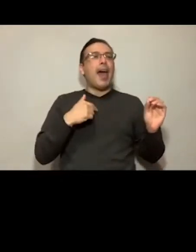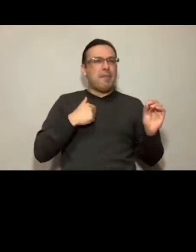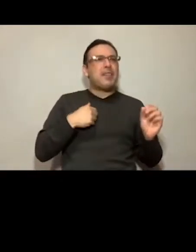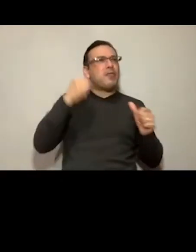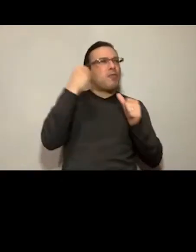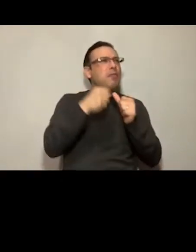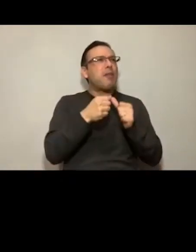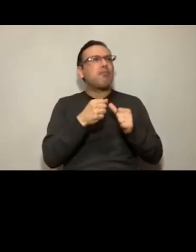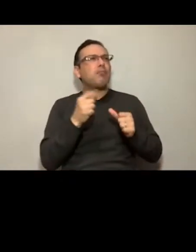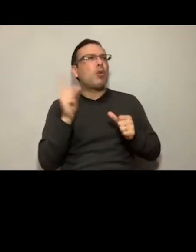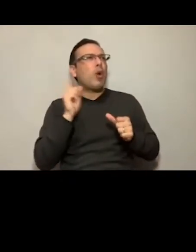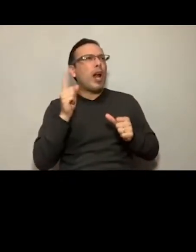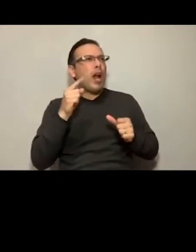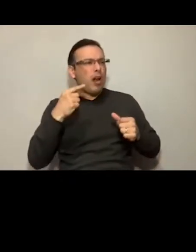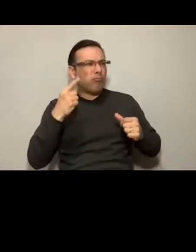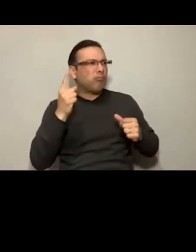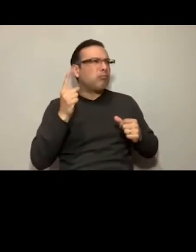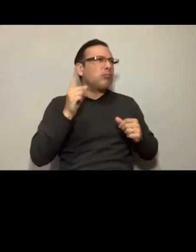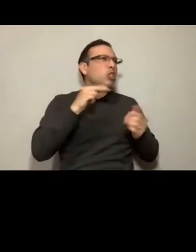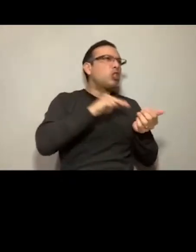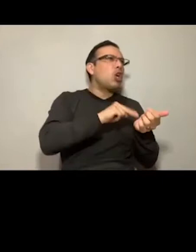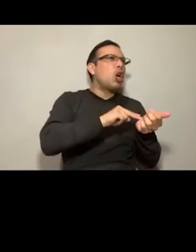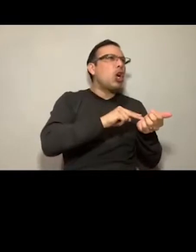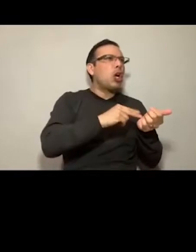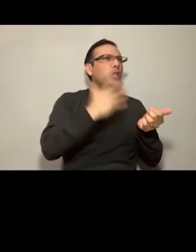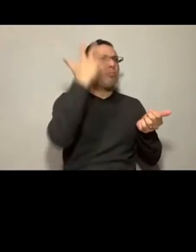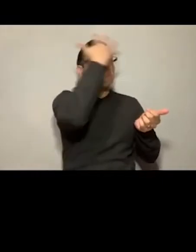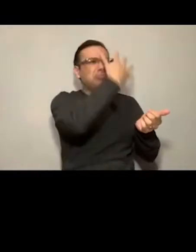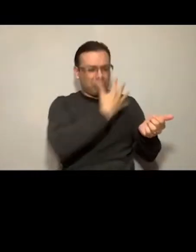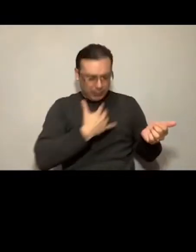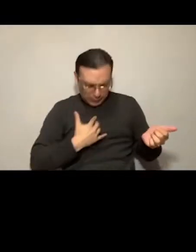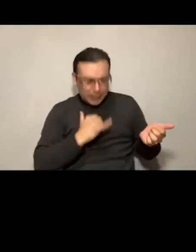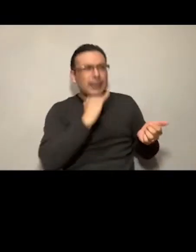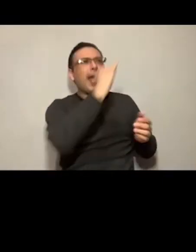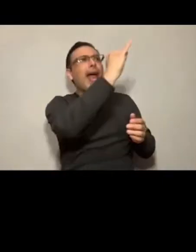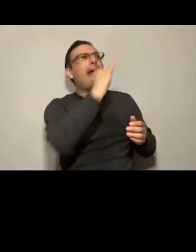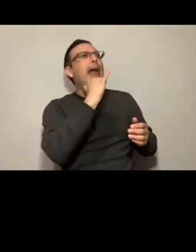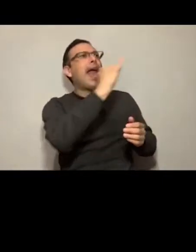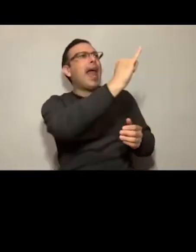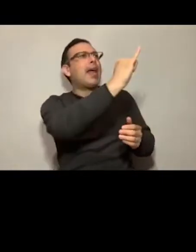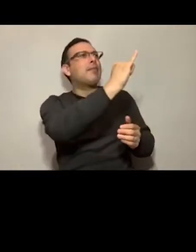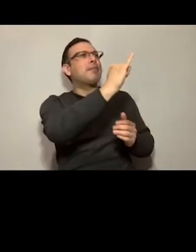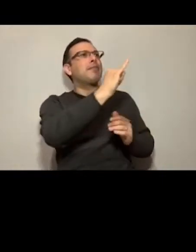like nurses, that look like me as a nurse, not